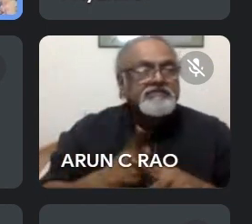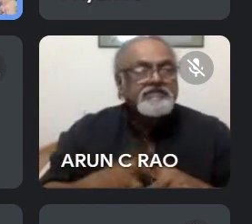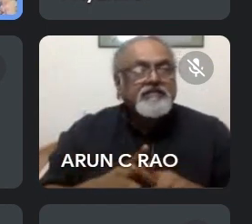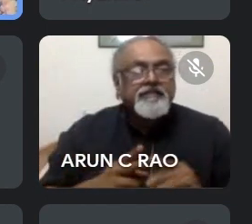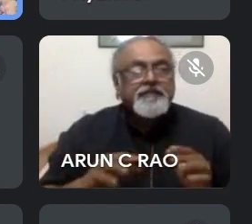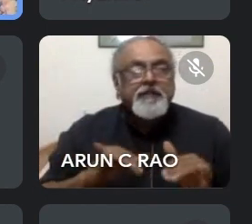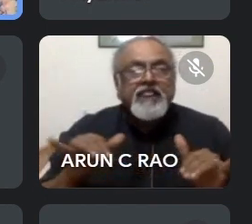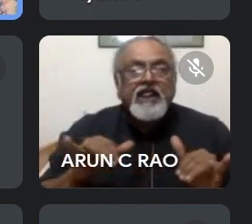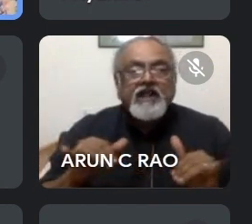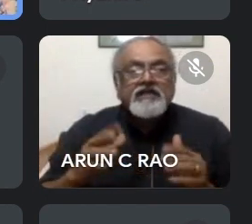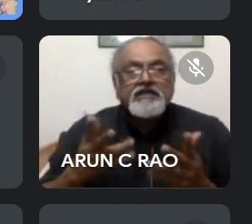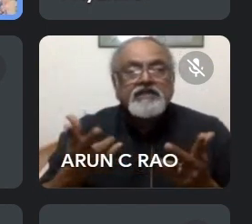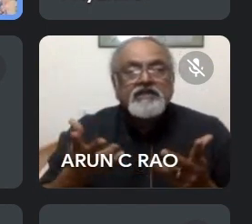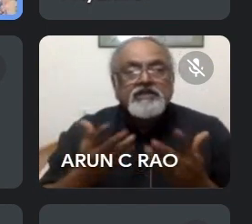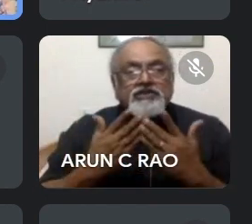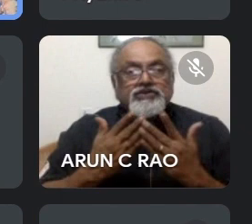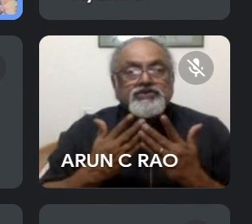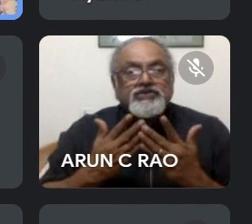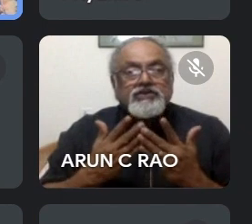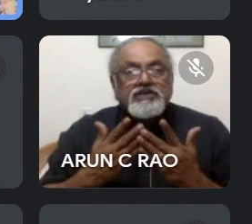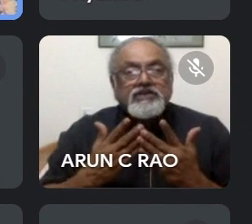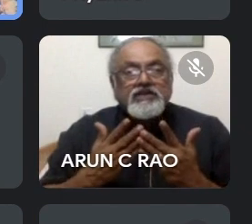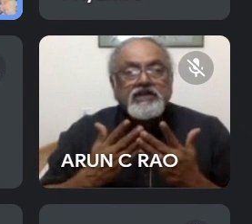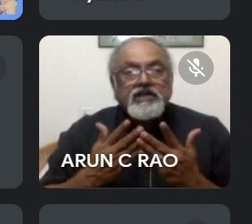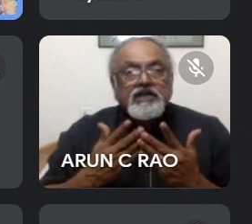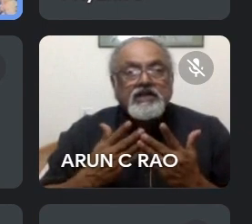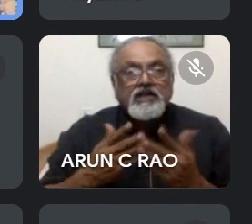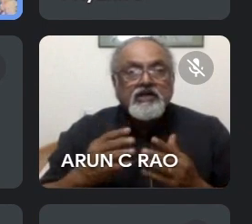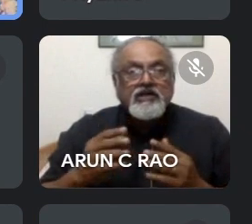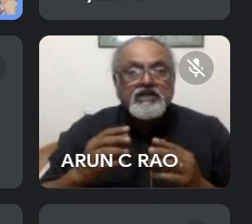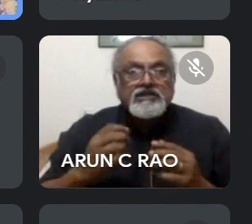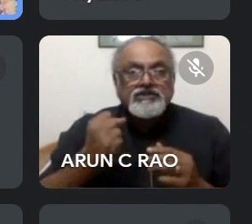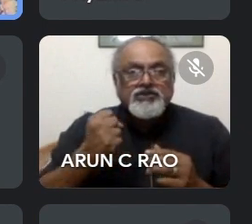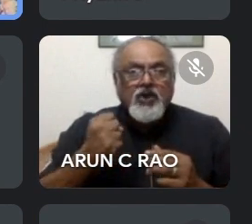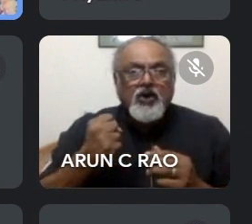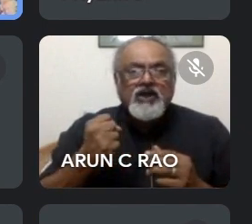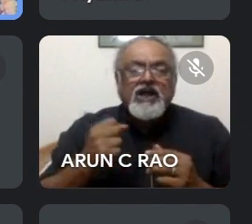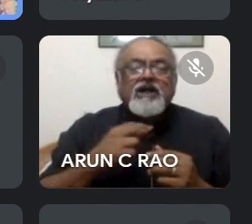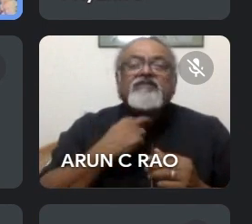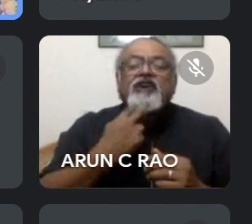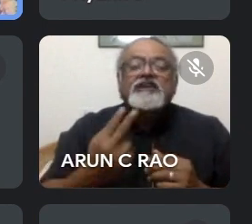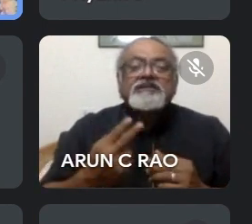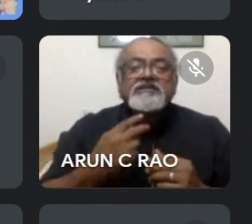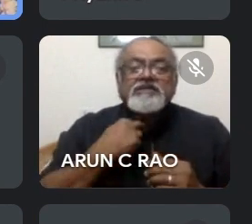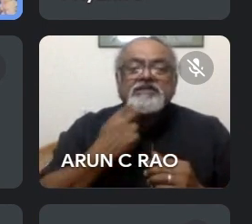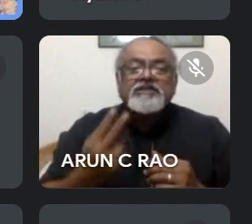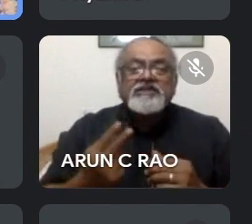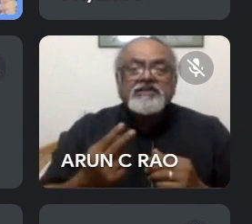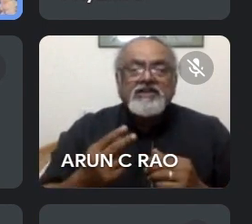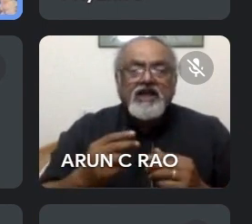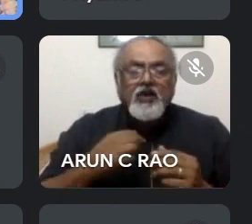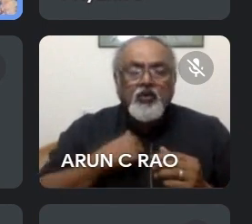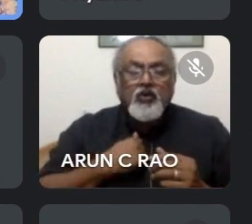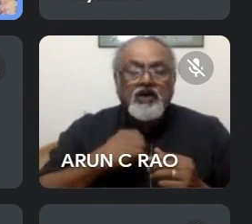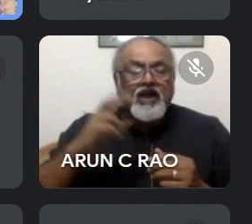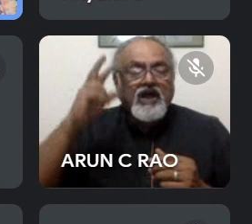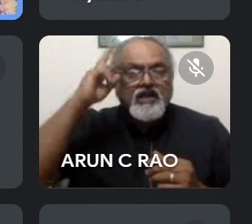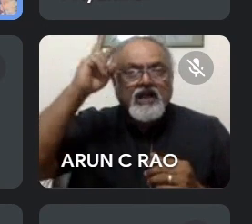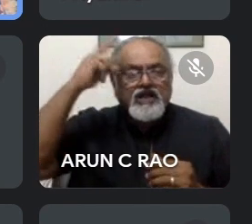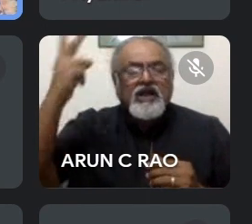school, I still remember because I had a very good thick accent, and I used to be very vocal about my opinions and stuff.